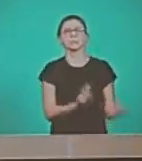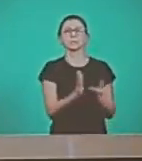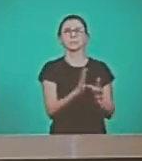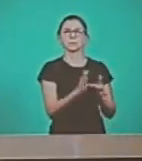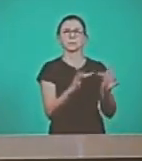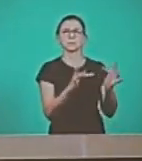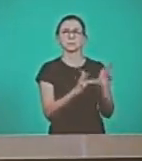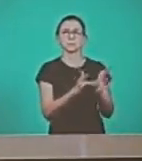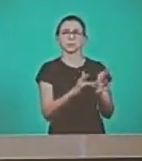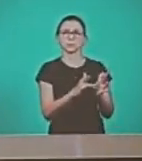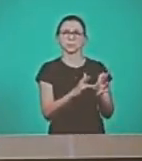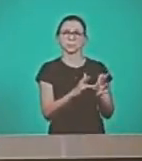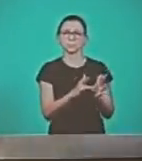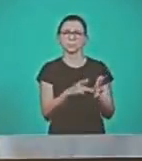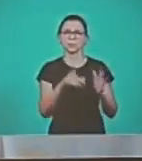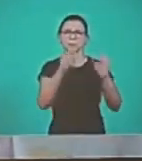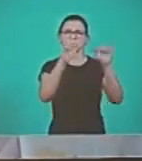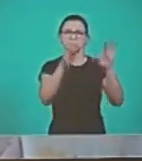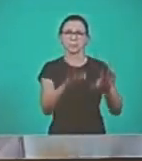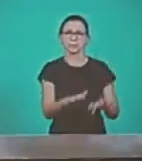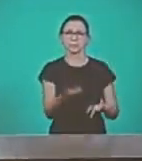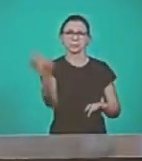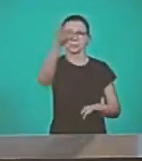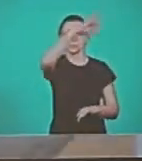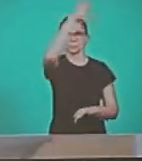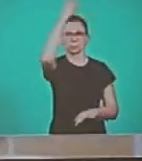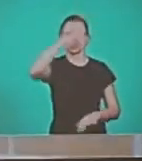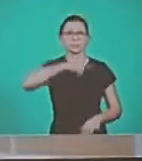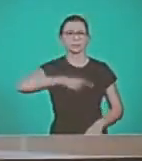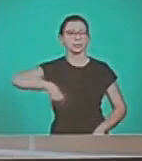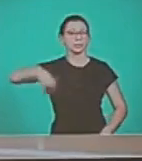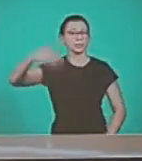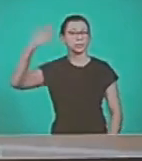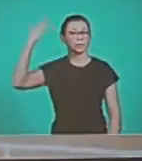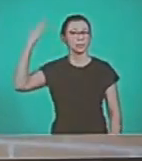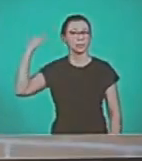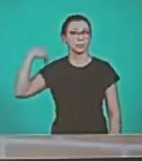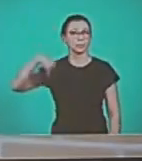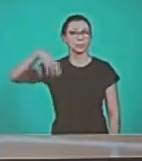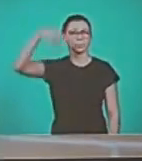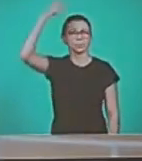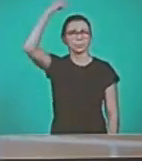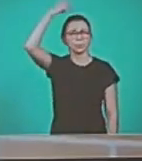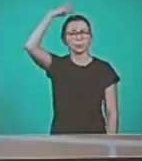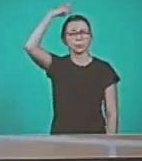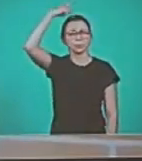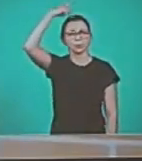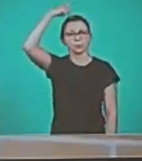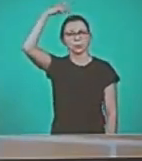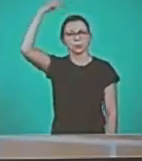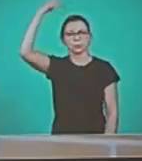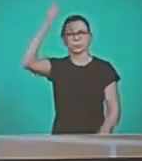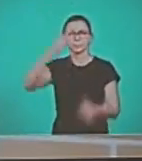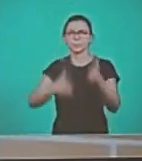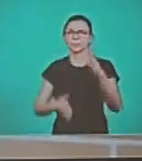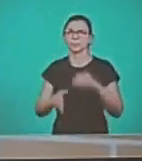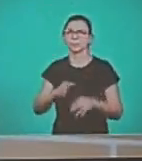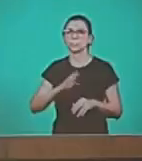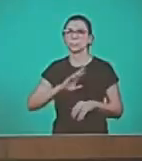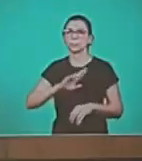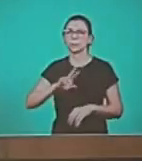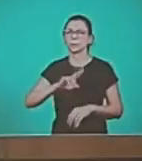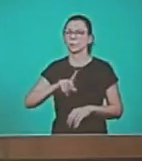the role of the priest, the one who has the blessing of the Holy Spirit, because the Holy Spirit was not poured out. He